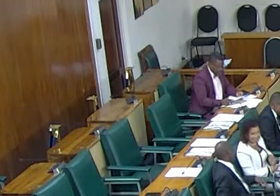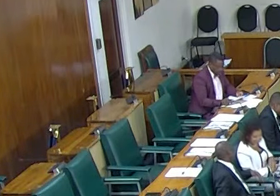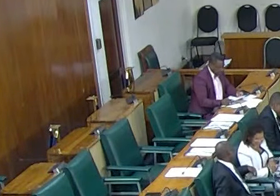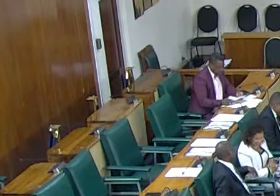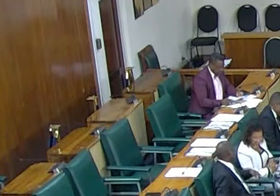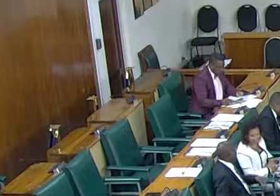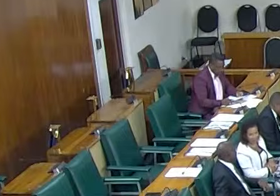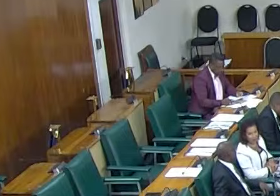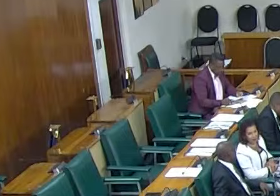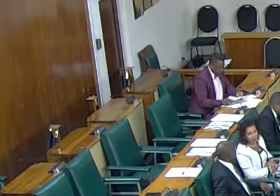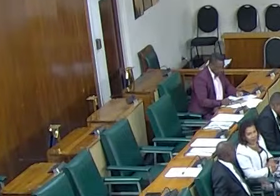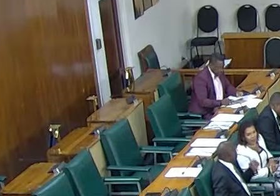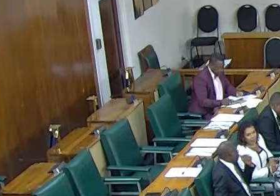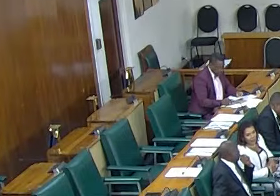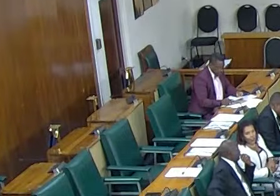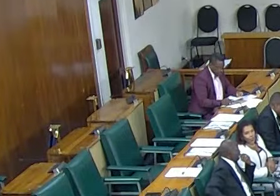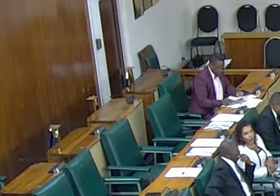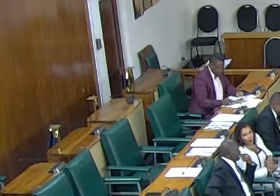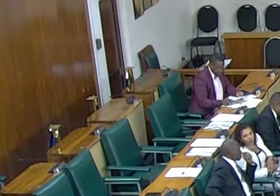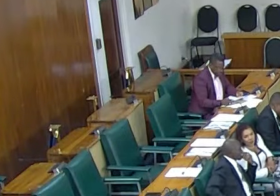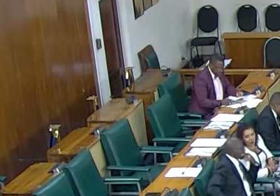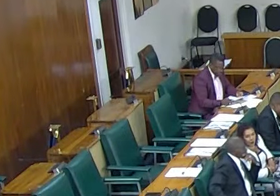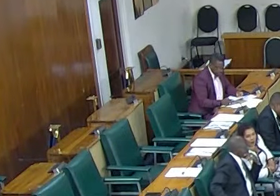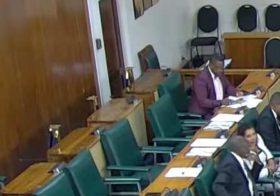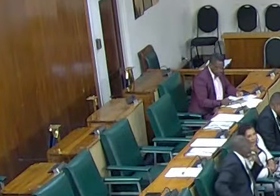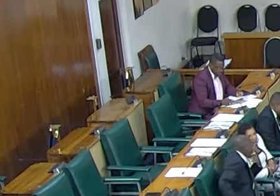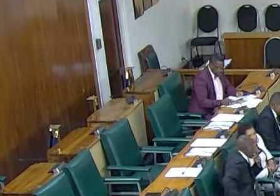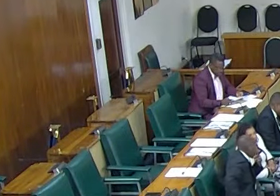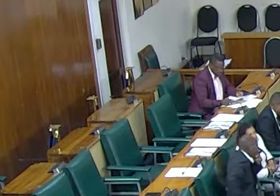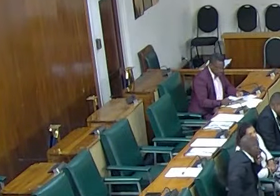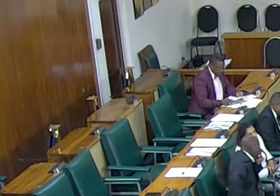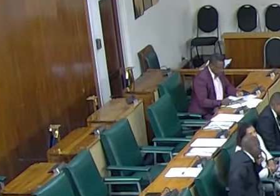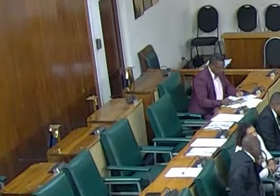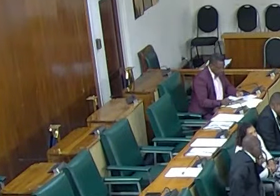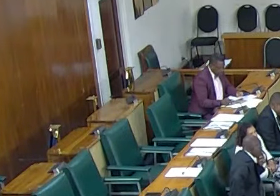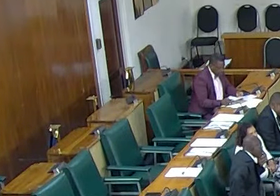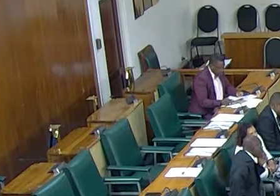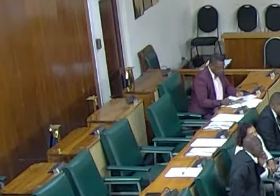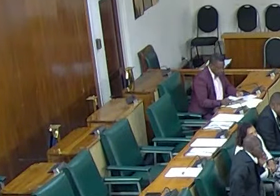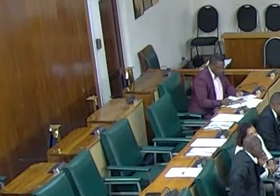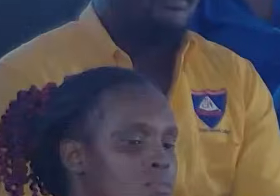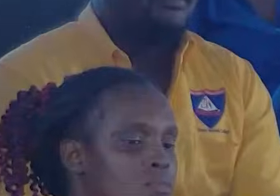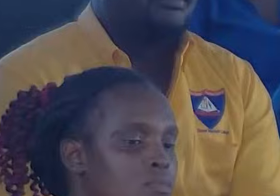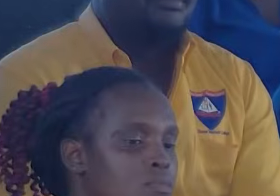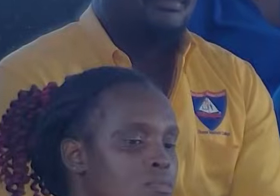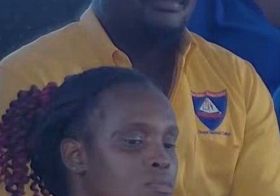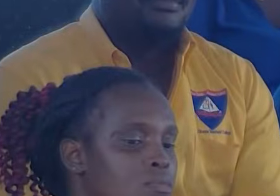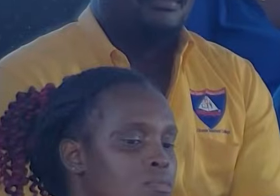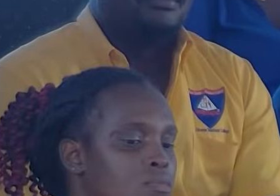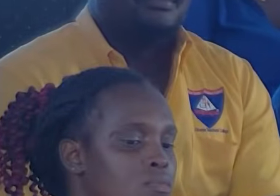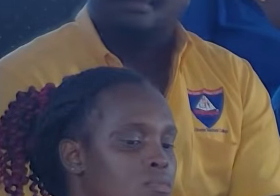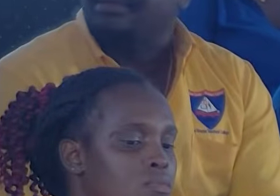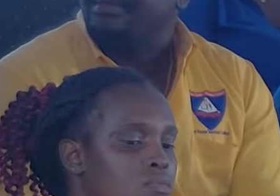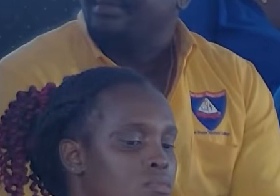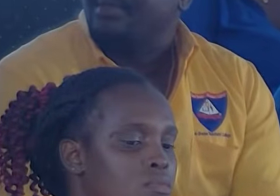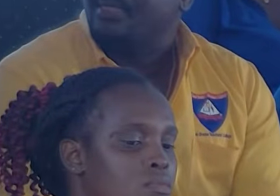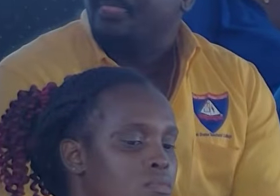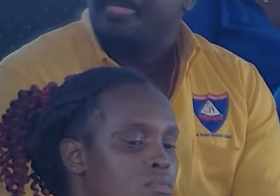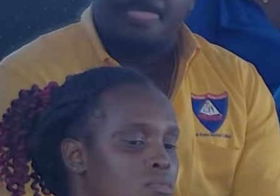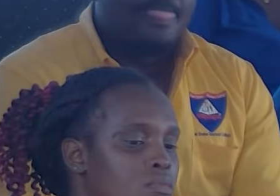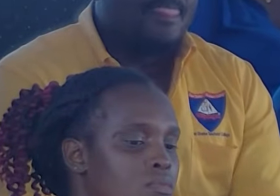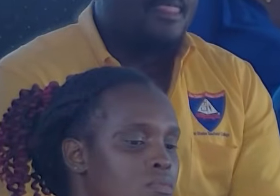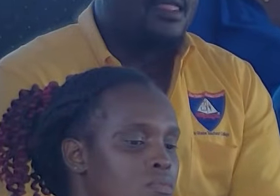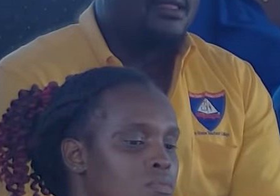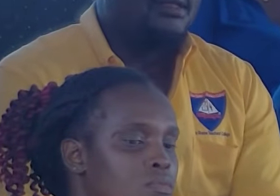via the various social media platforms, PBCJ Live, as well as other guests who are here with us in the